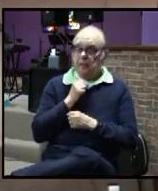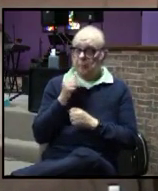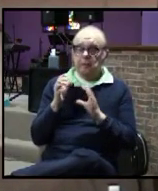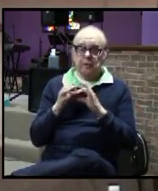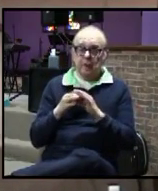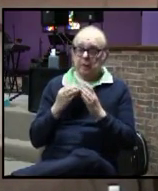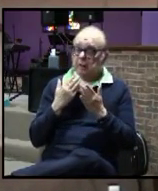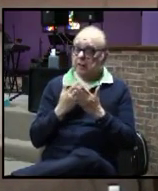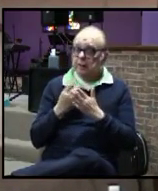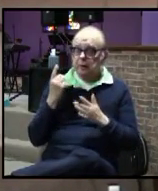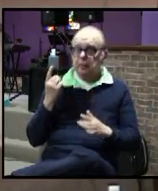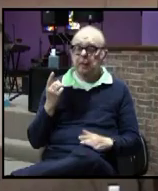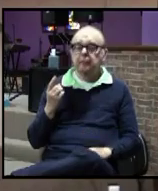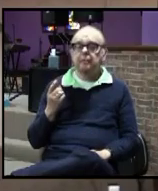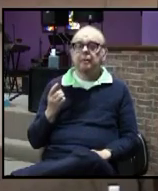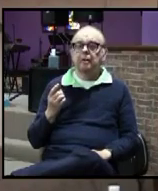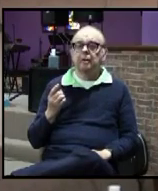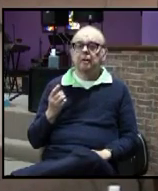well.